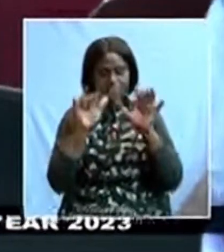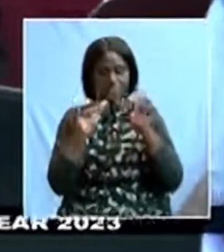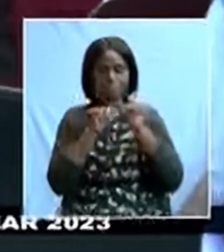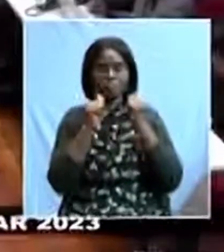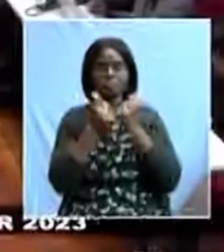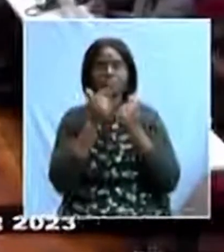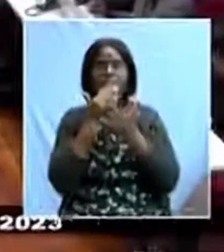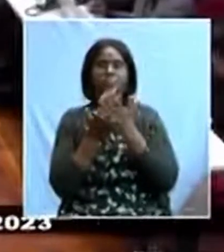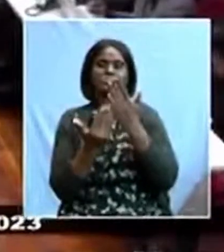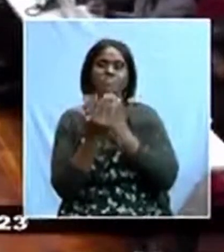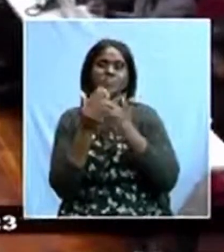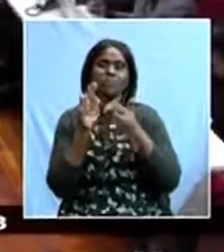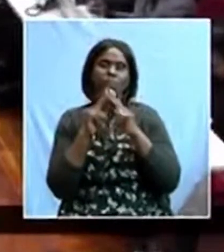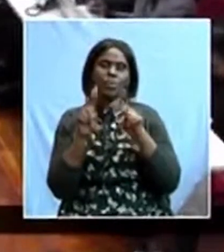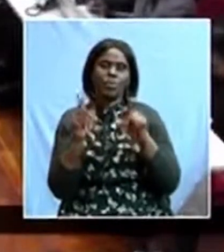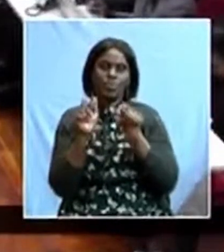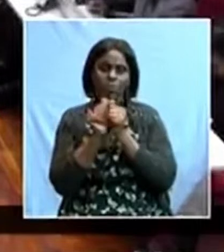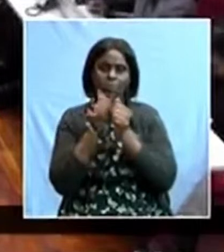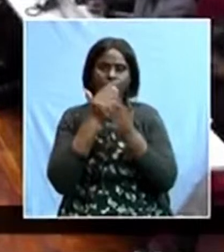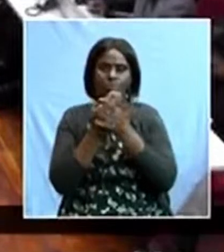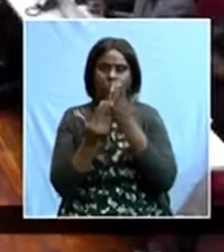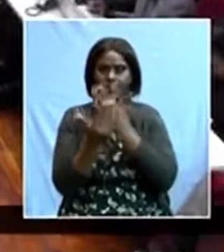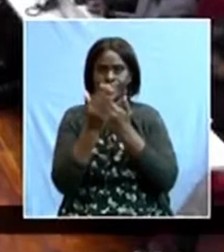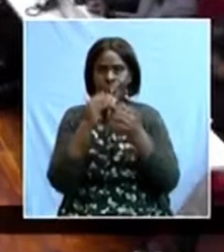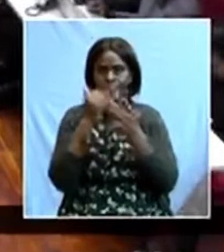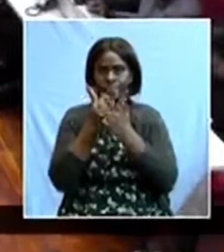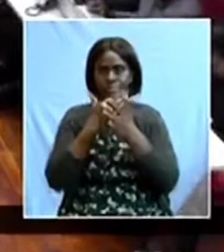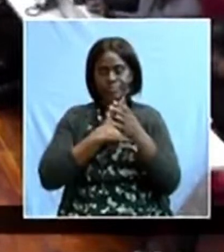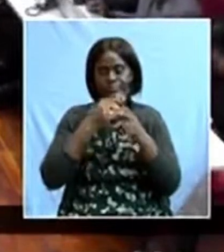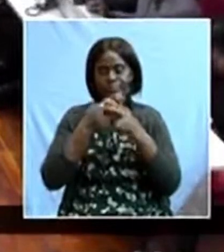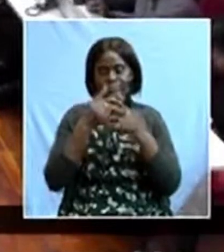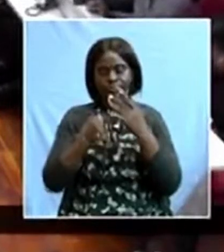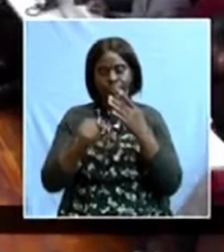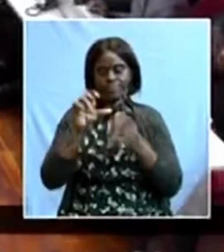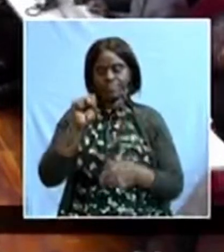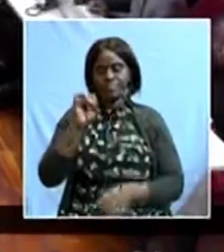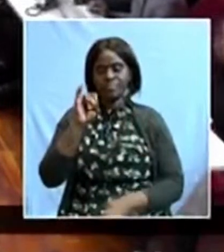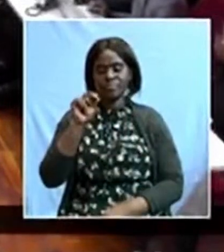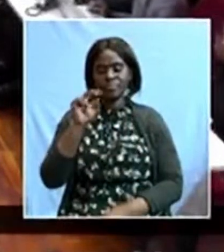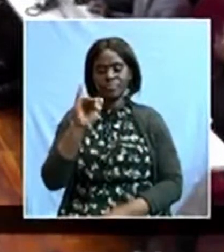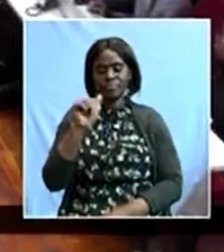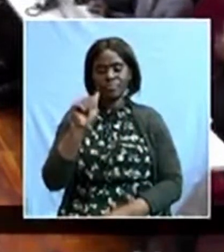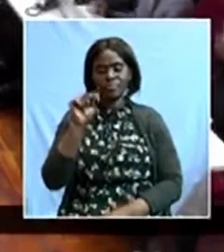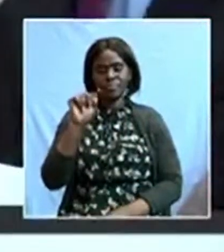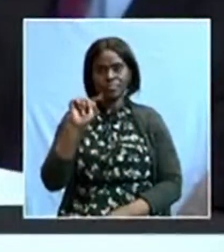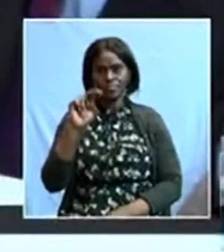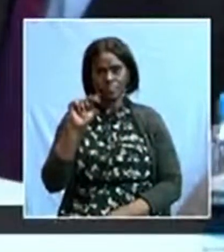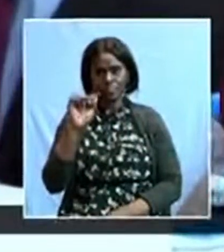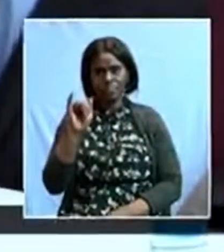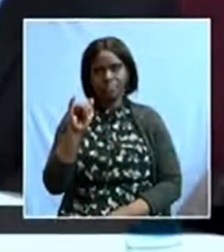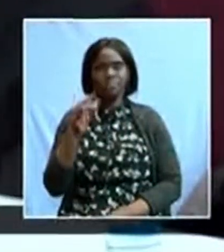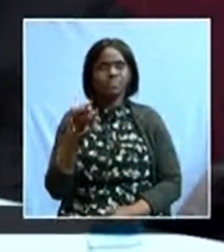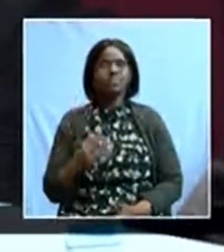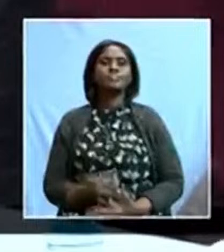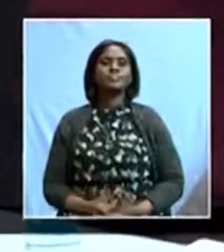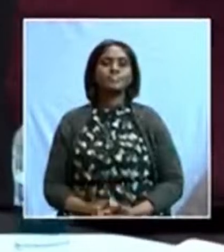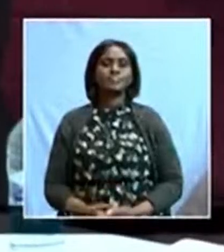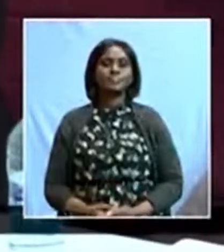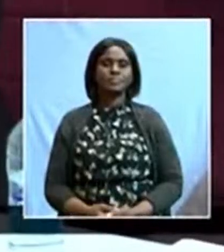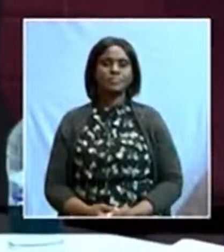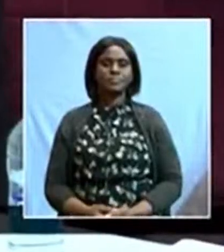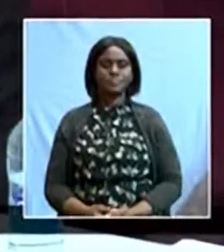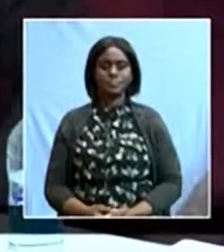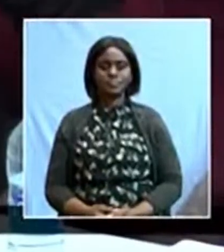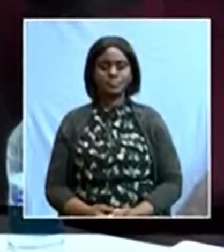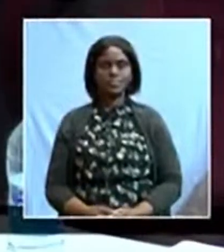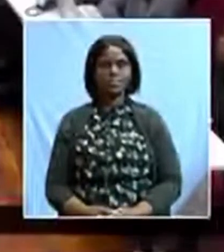Good morning, Chairperson, and good morning, everyone. My name is Luvinda Sinyani from the Planning and Research Department in the Office of the Auditor General. Thank you